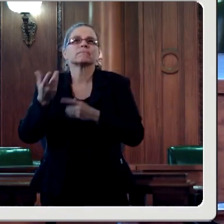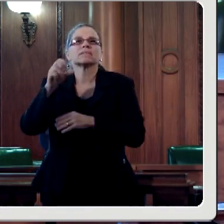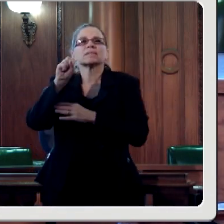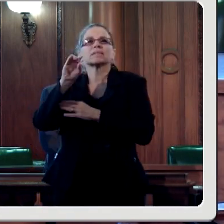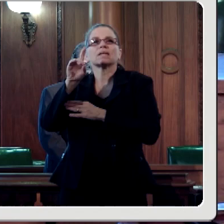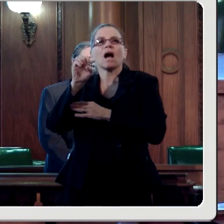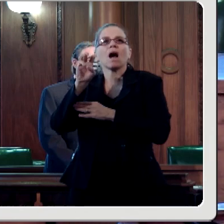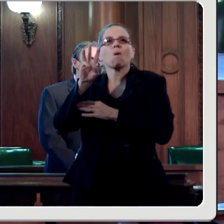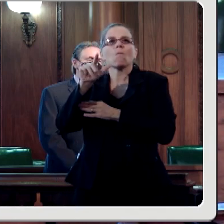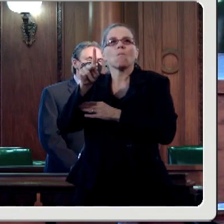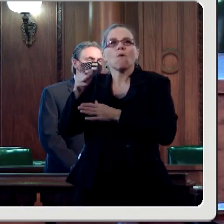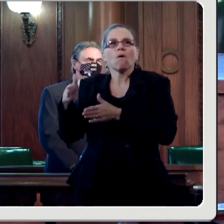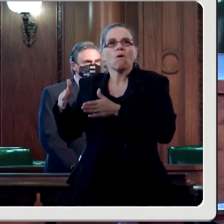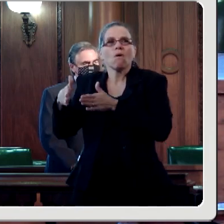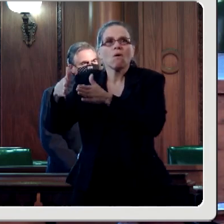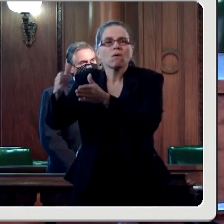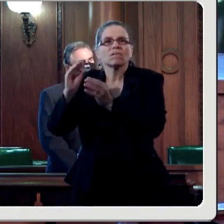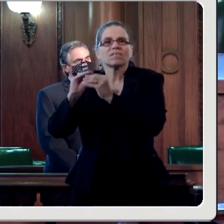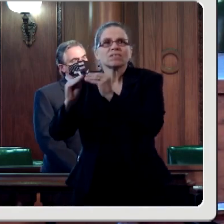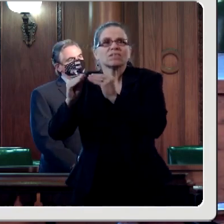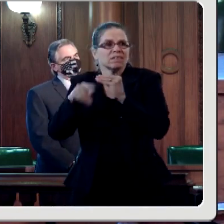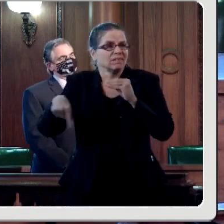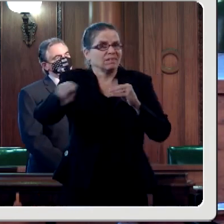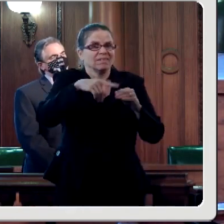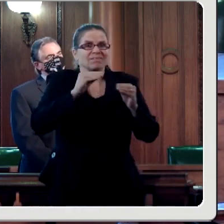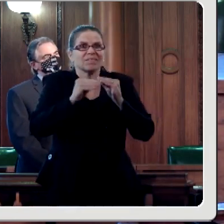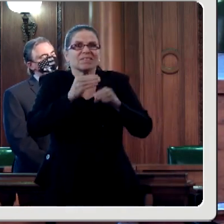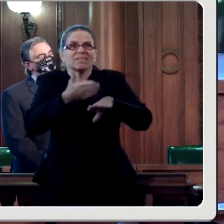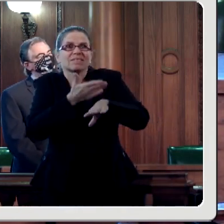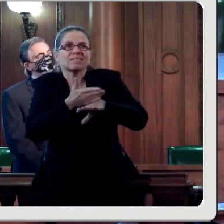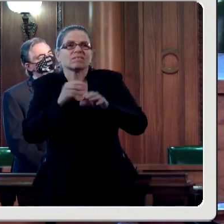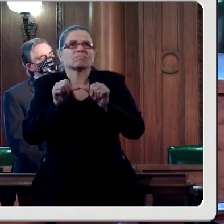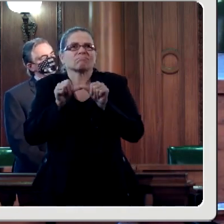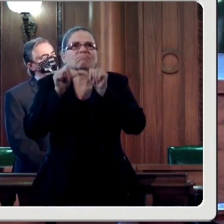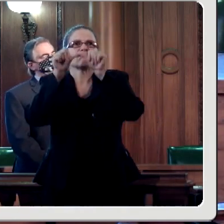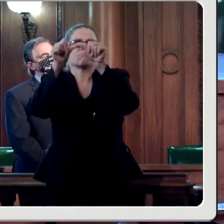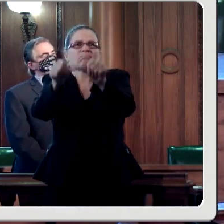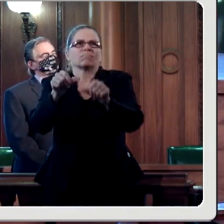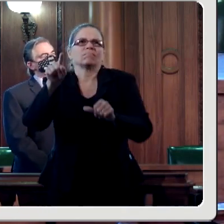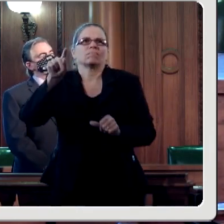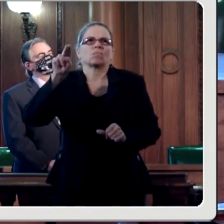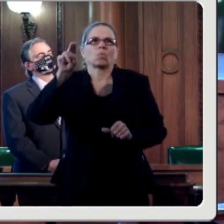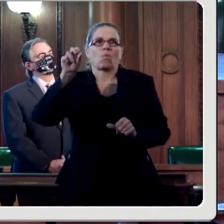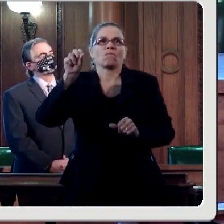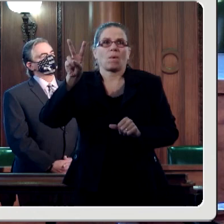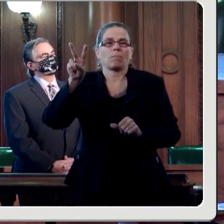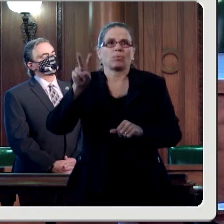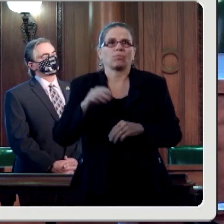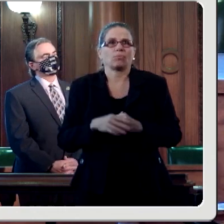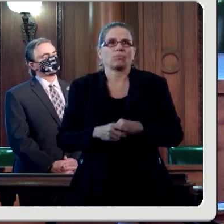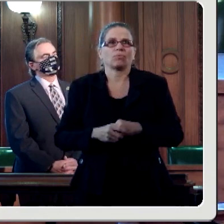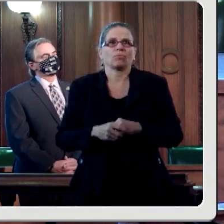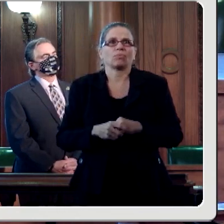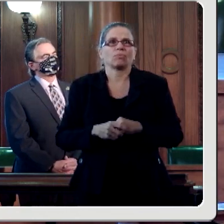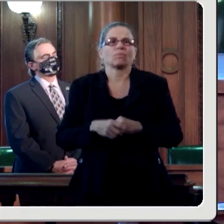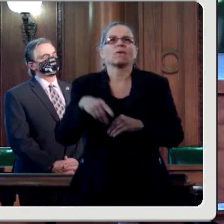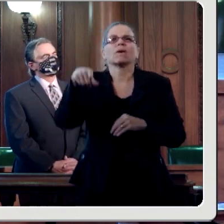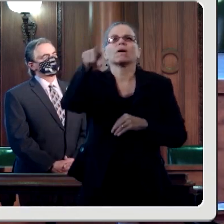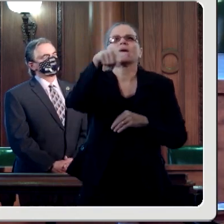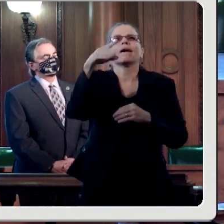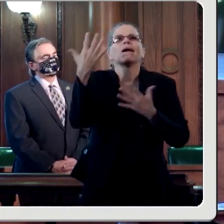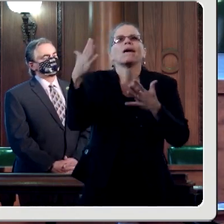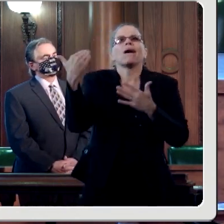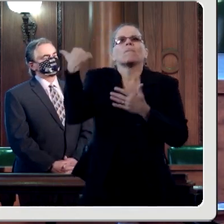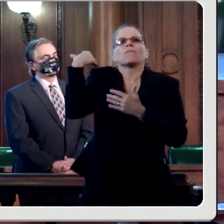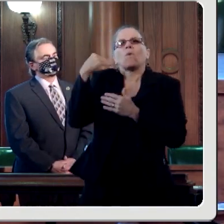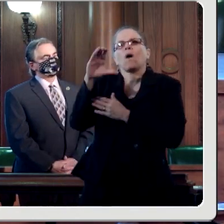week. Eversource has now merged with Columbia Gas of Massachusetts, so everything will be running through Eversource with regard to